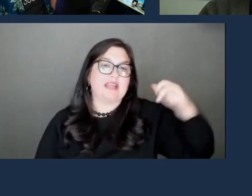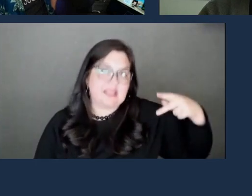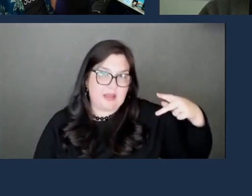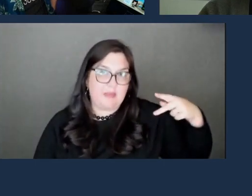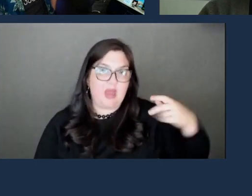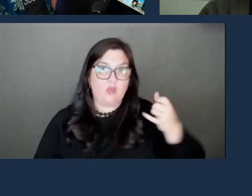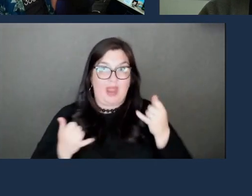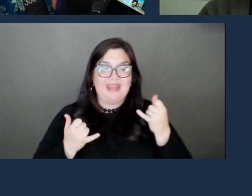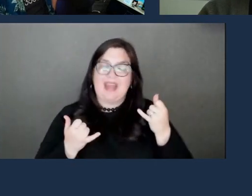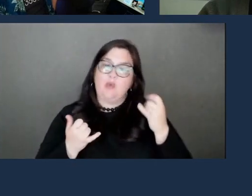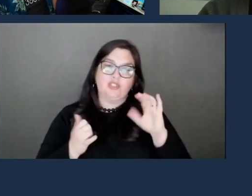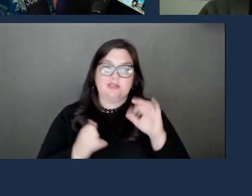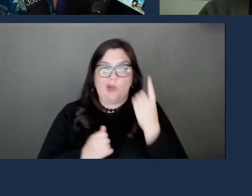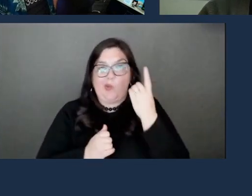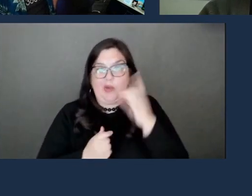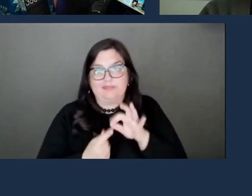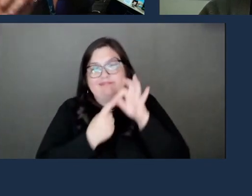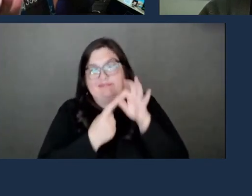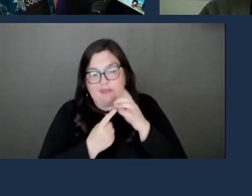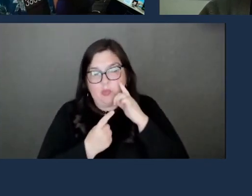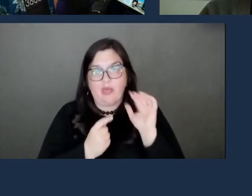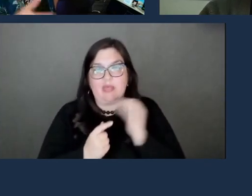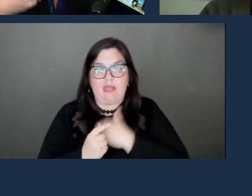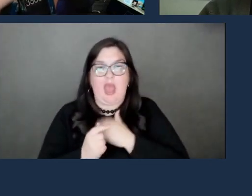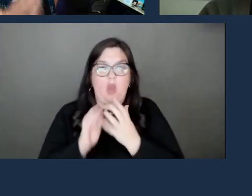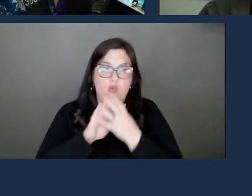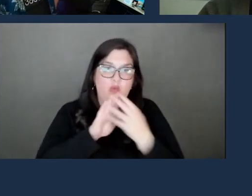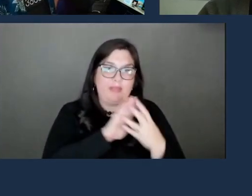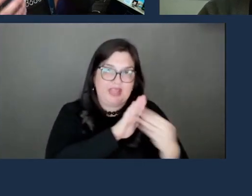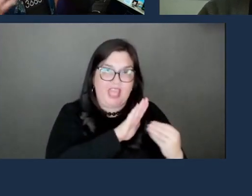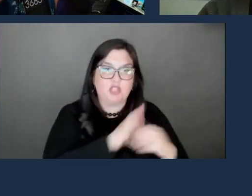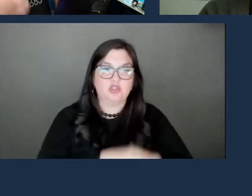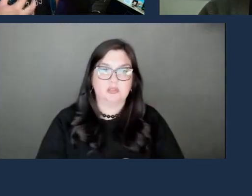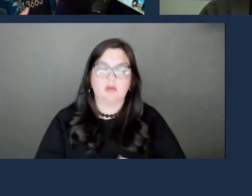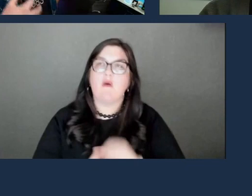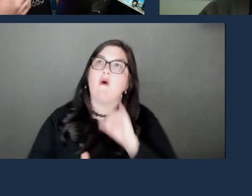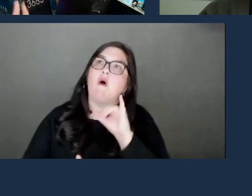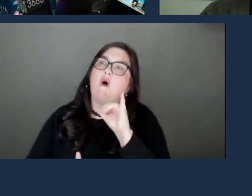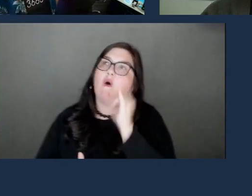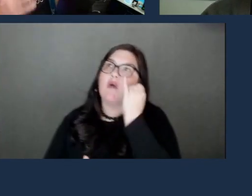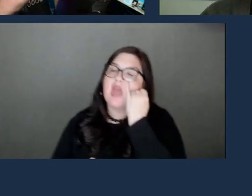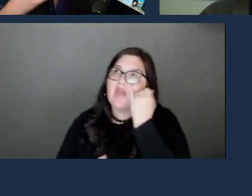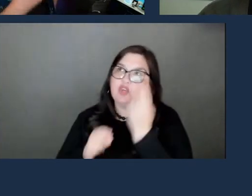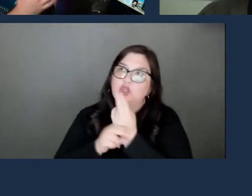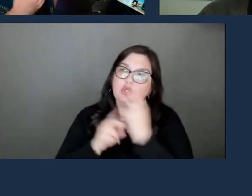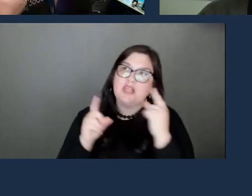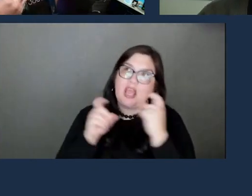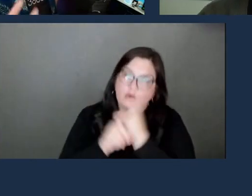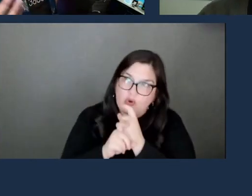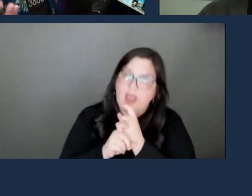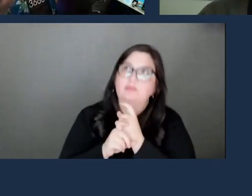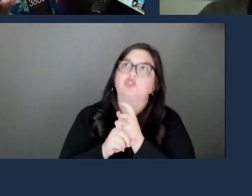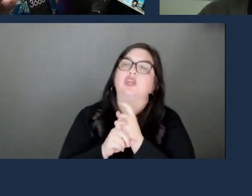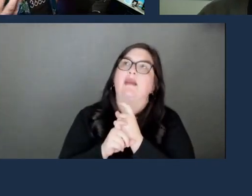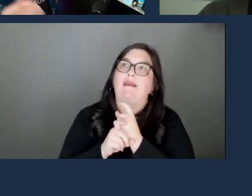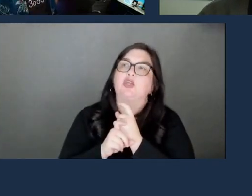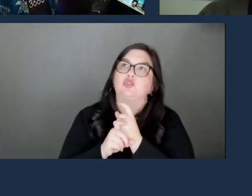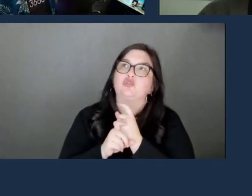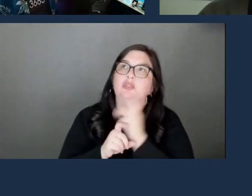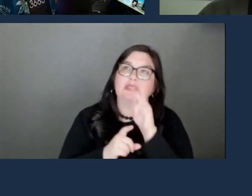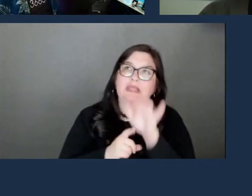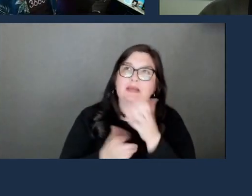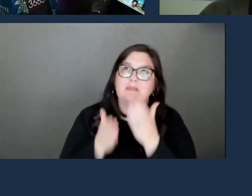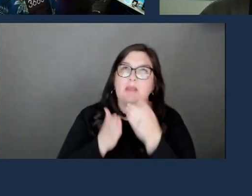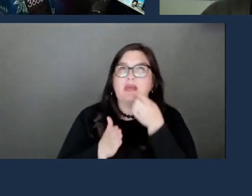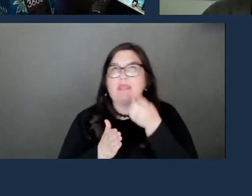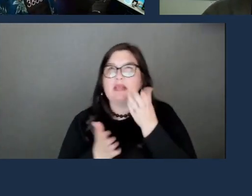engine. Okay, yeah, good point. So if you're using your own encryption keys in an S3 bucket, this is not working yet for you. So, but